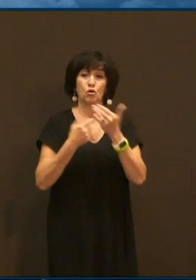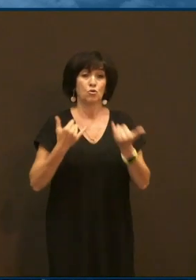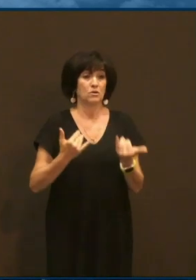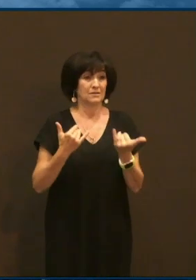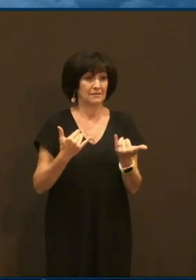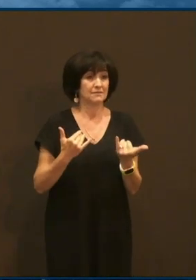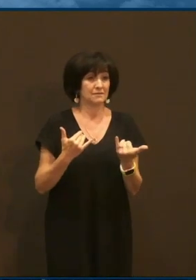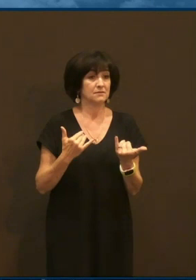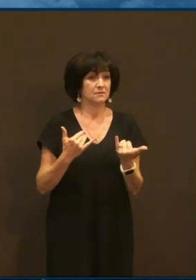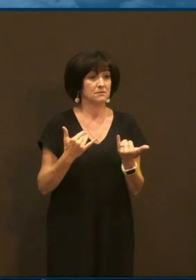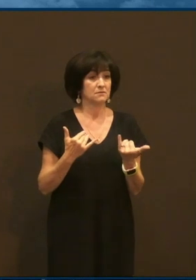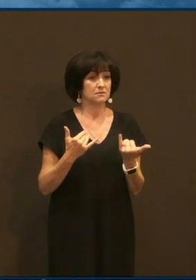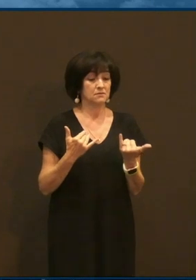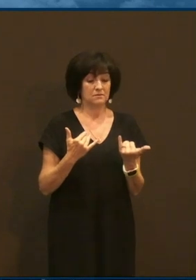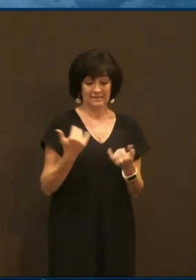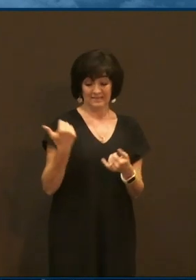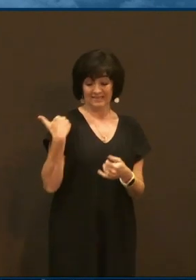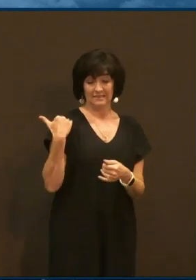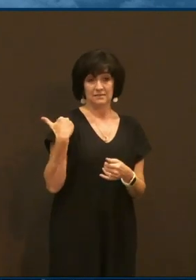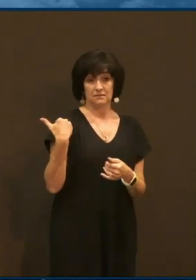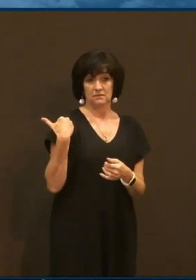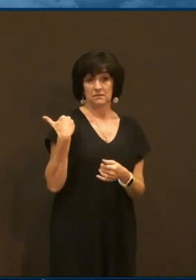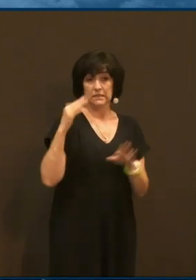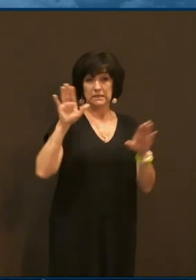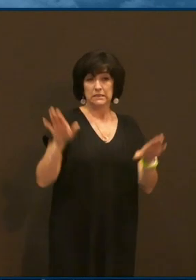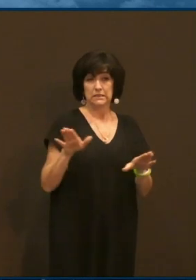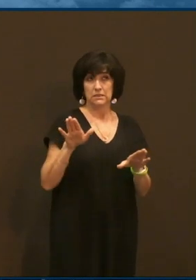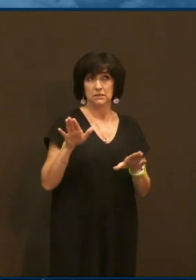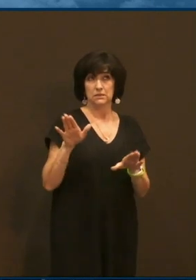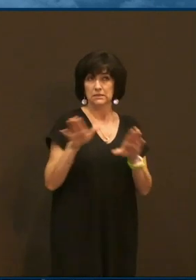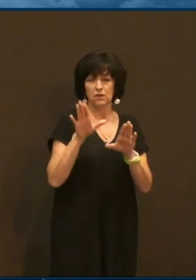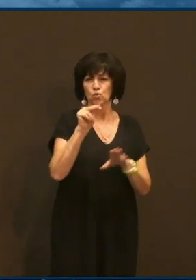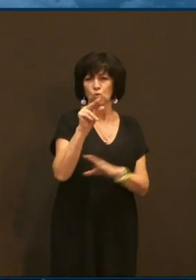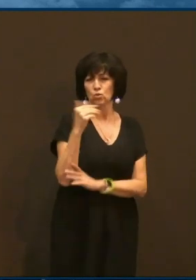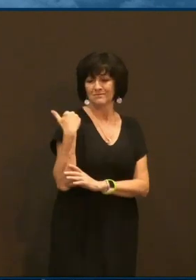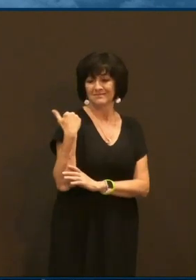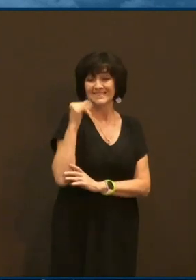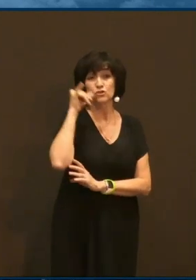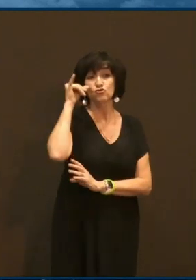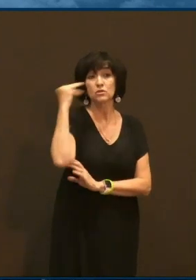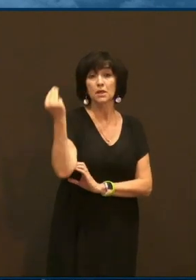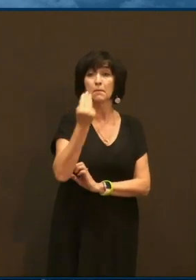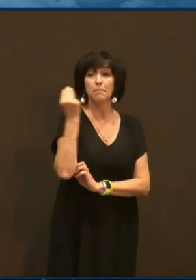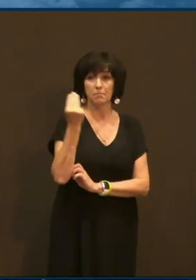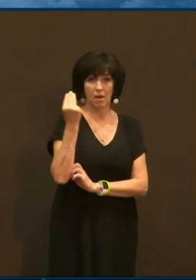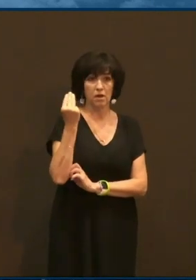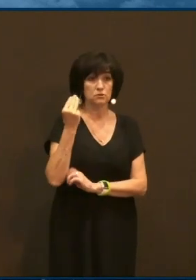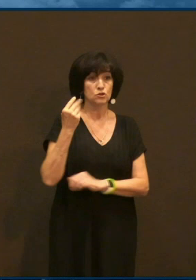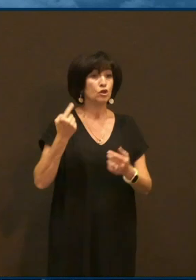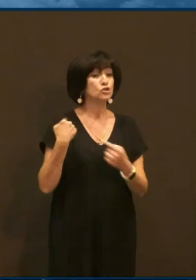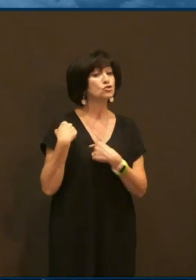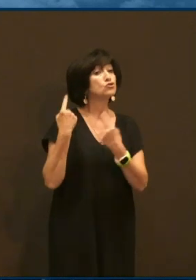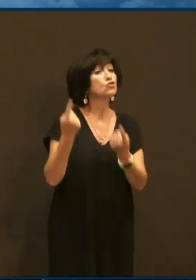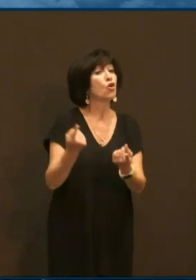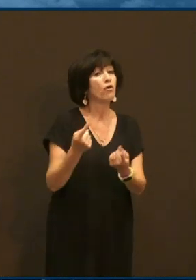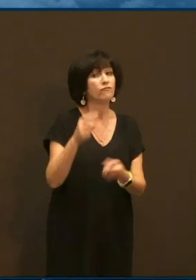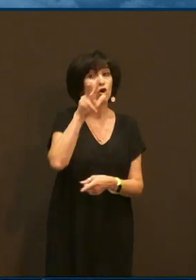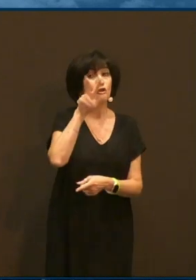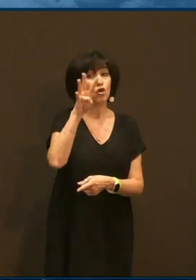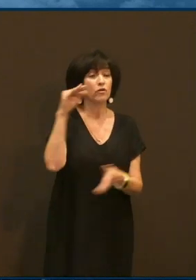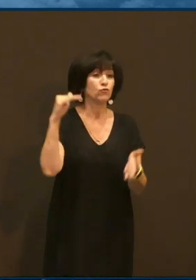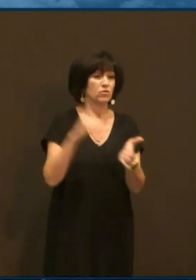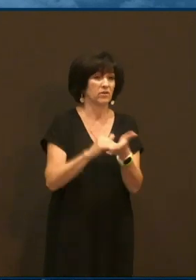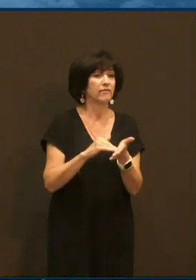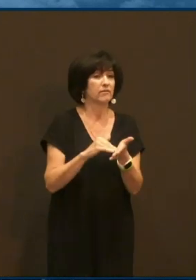of the end of business day on Monday, we were at about 34,000 tests across the state. So we wanted to